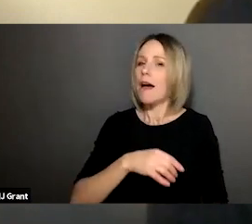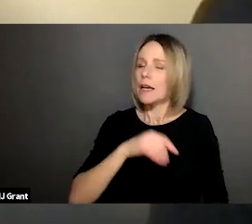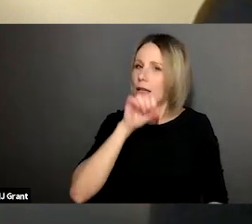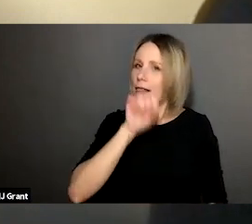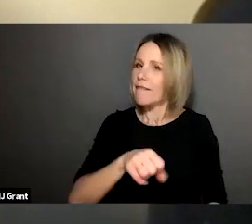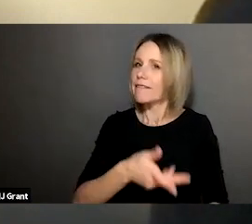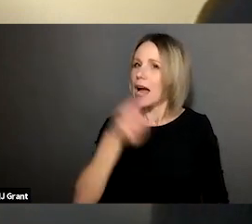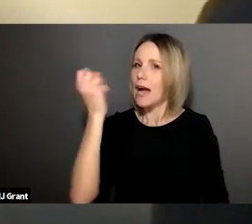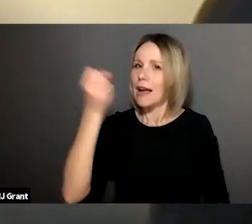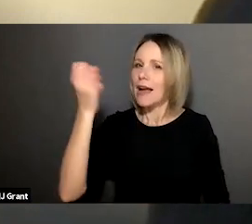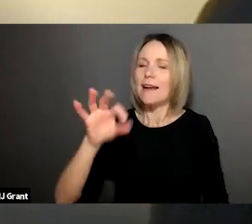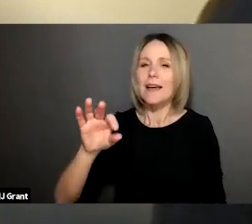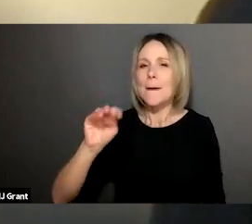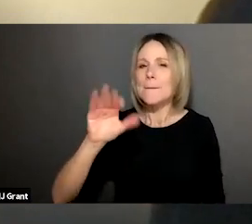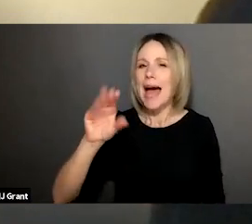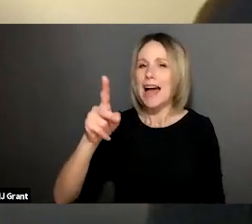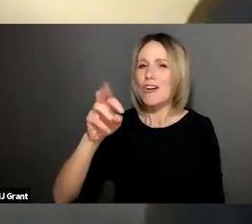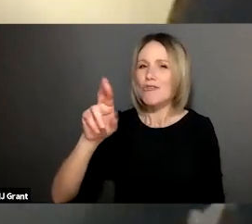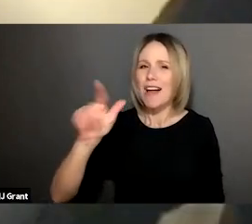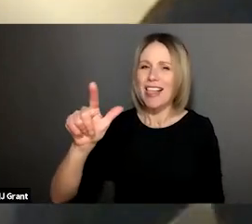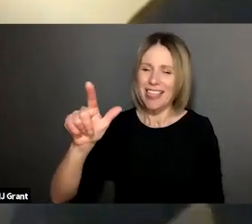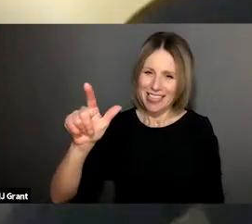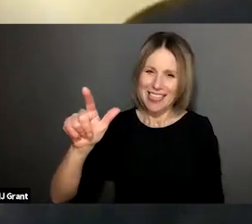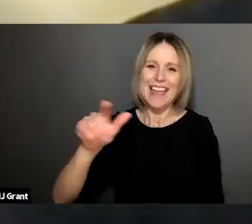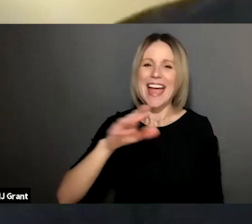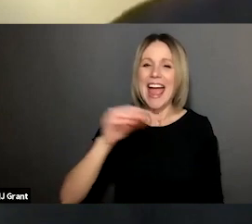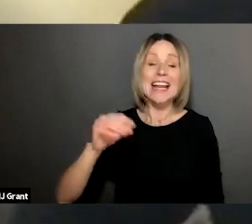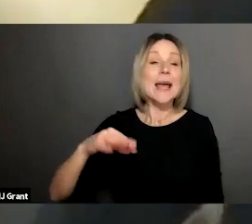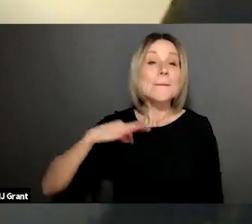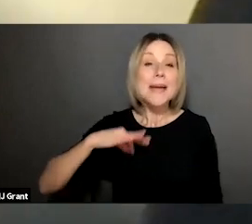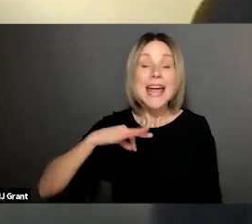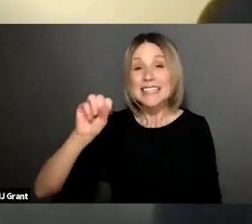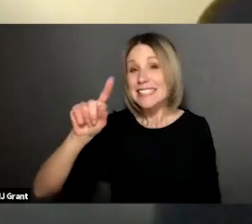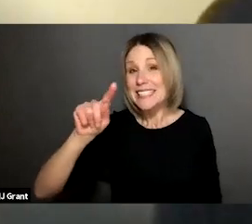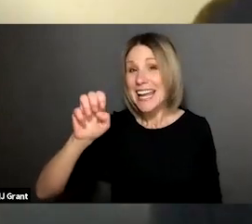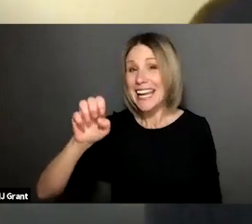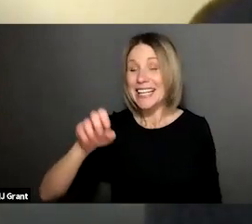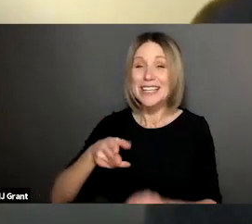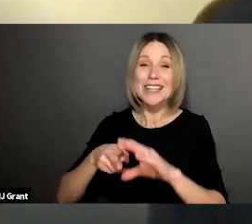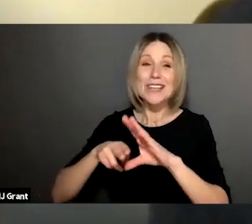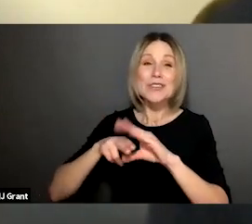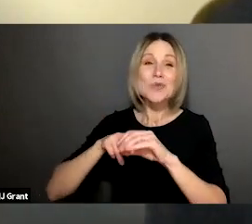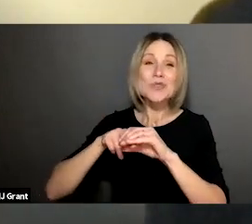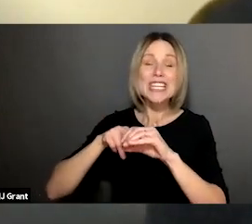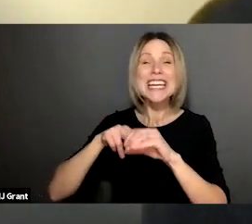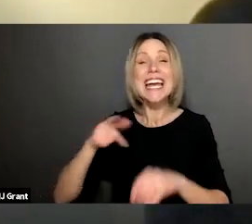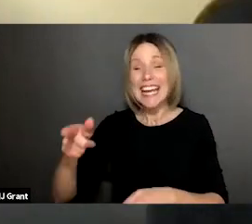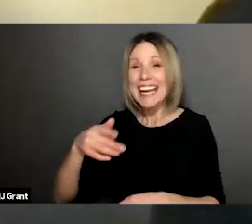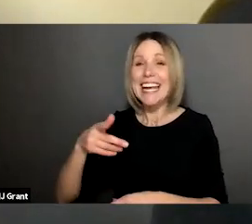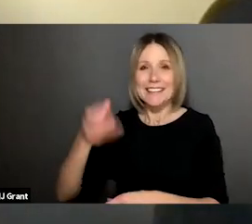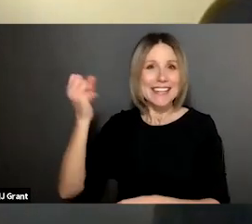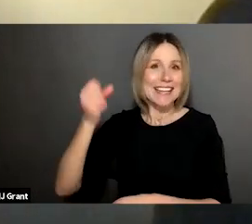and getting a lot of saba for Maine yeah. State sushi is just a great, great joy. And then